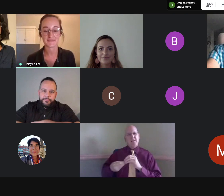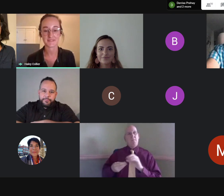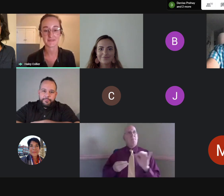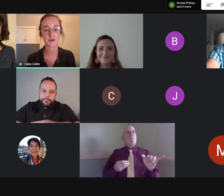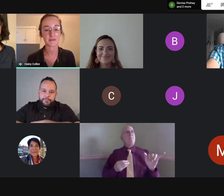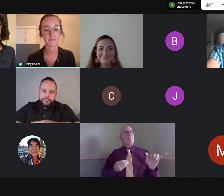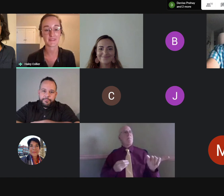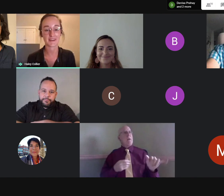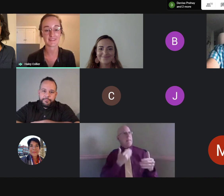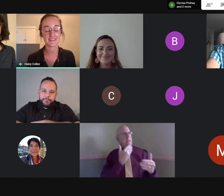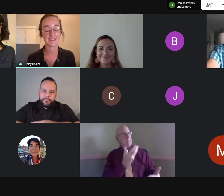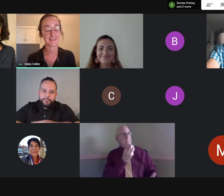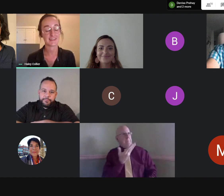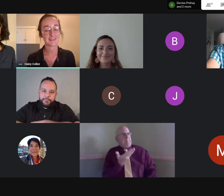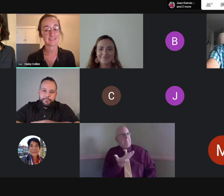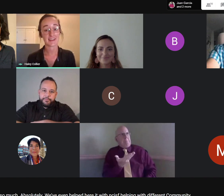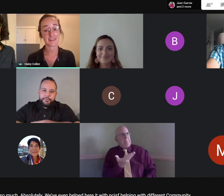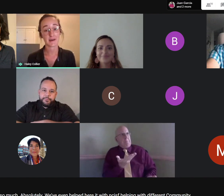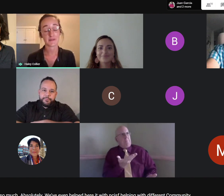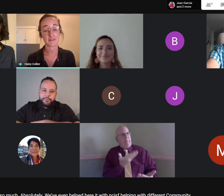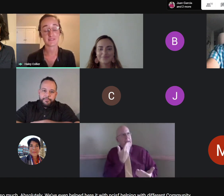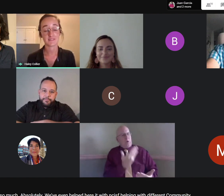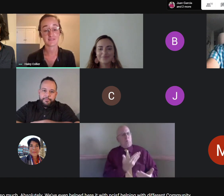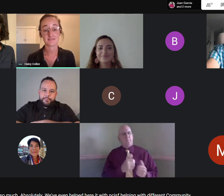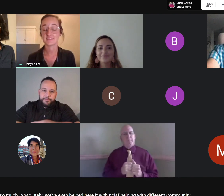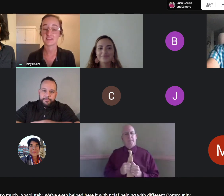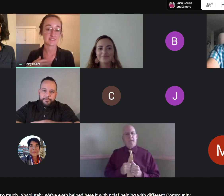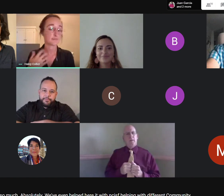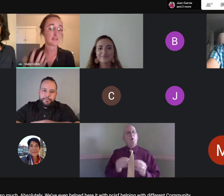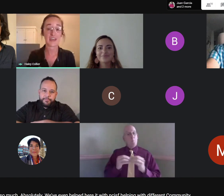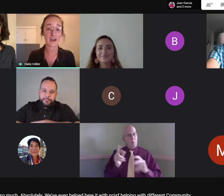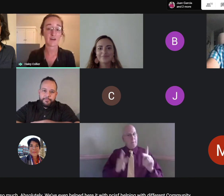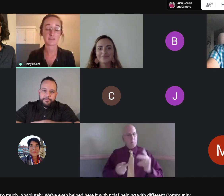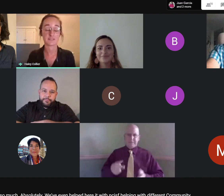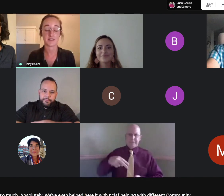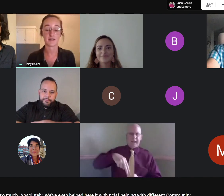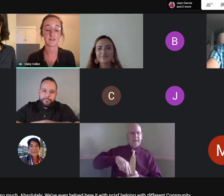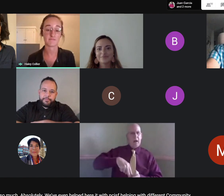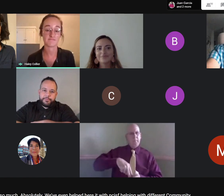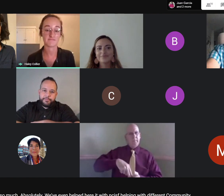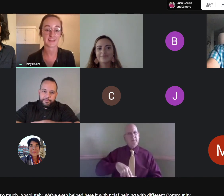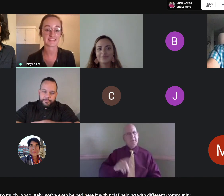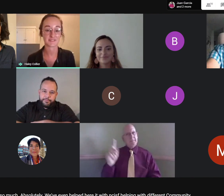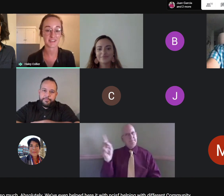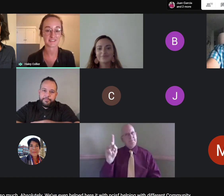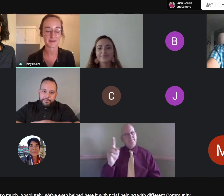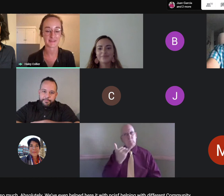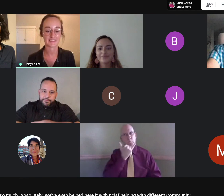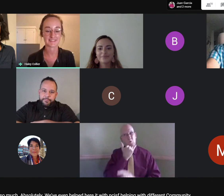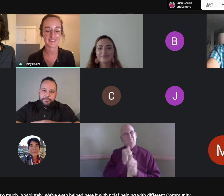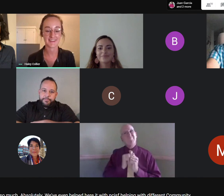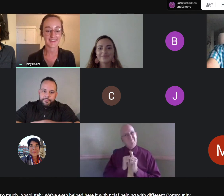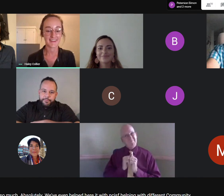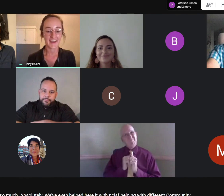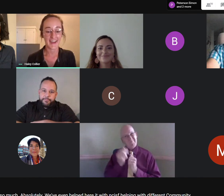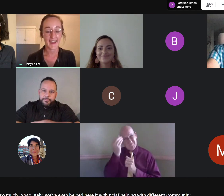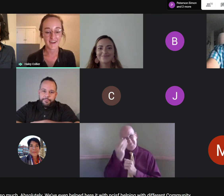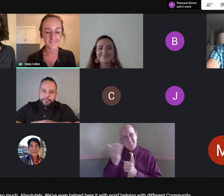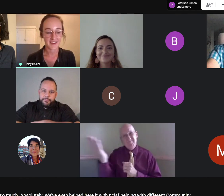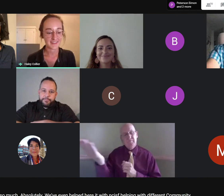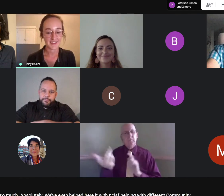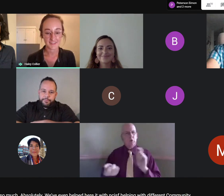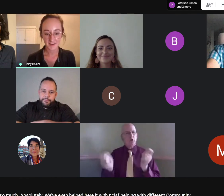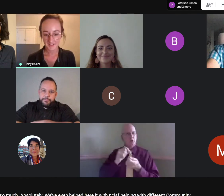advocacy. The more people that stand up and speak out, that's how change happens.